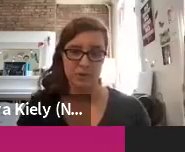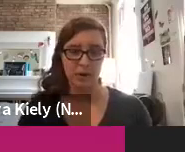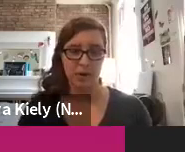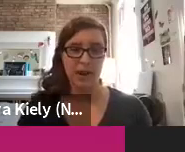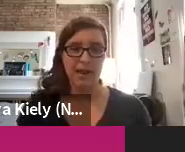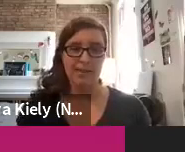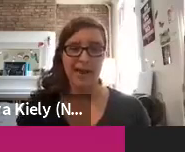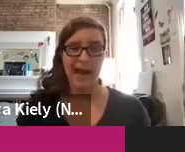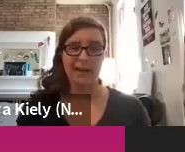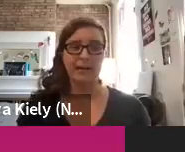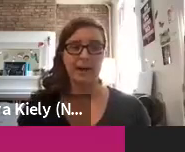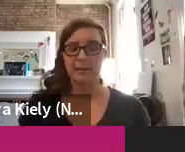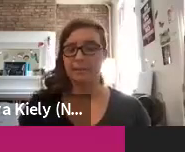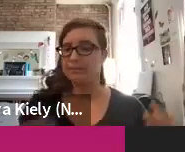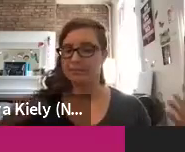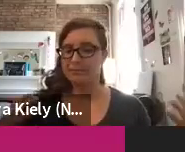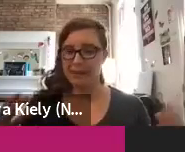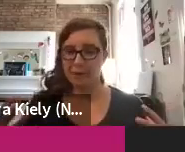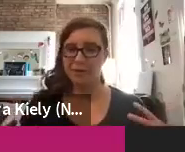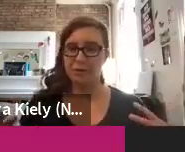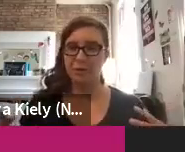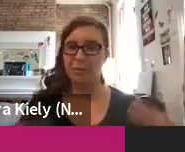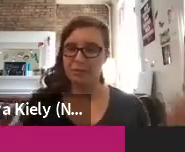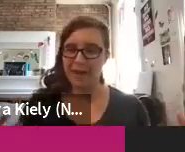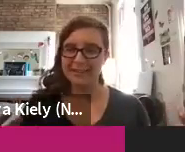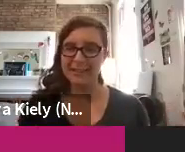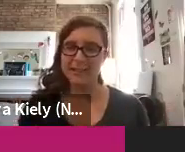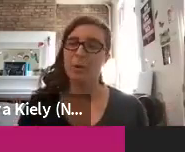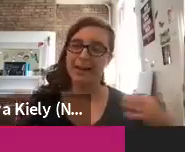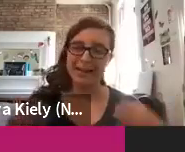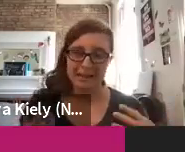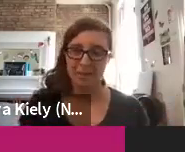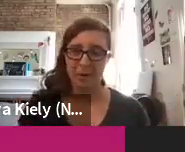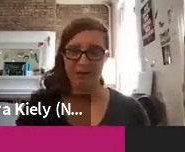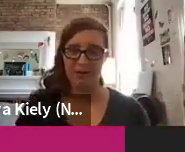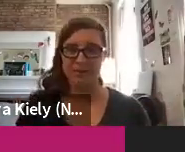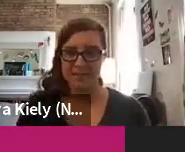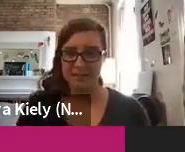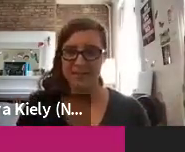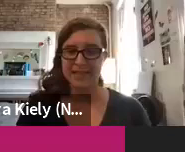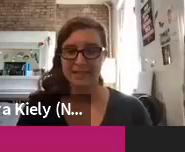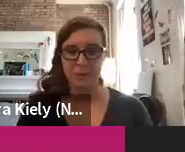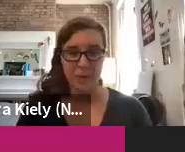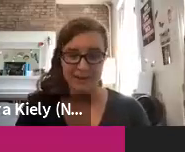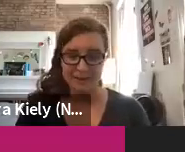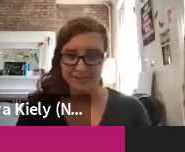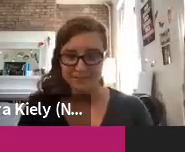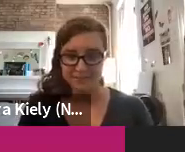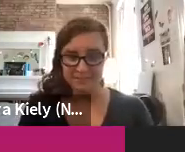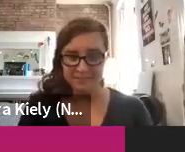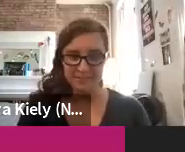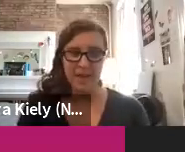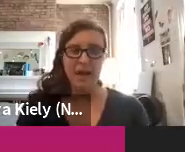want to make sure that that folks who are providing that support get support for themselves as